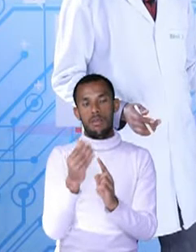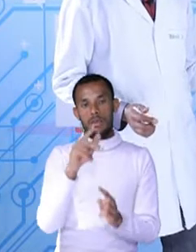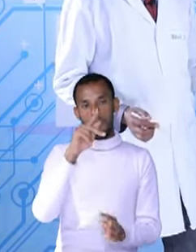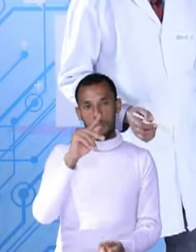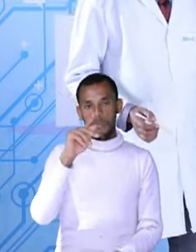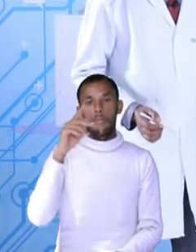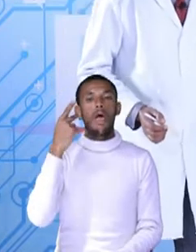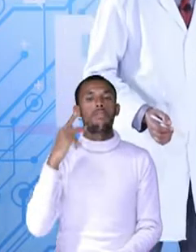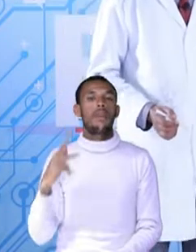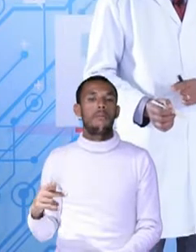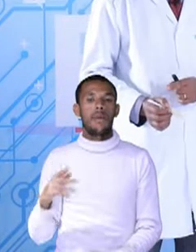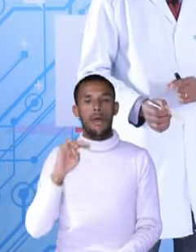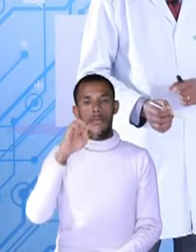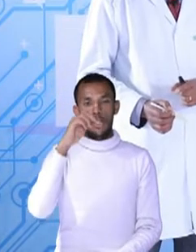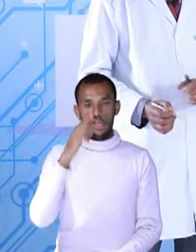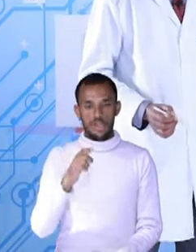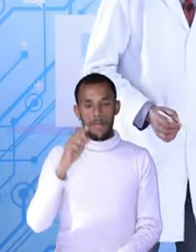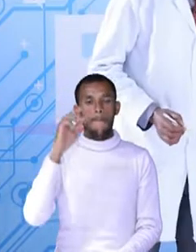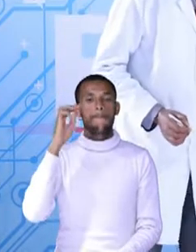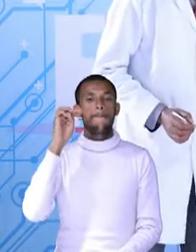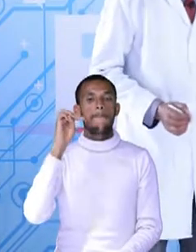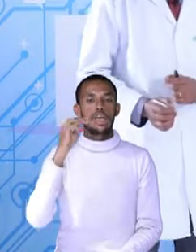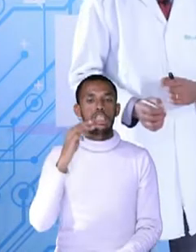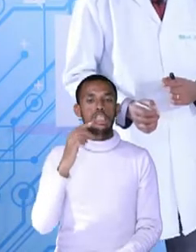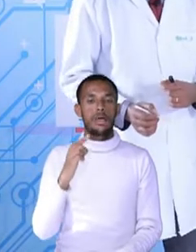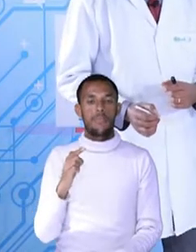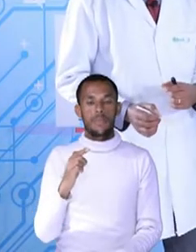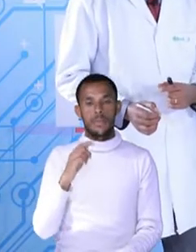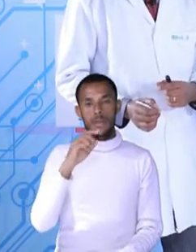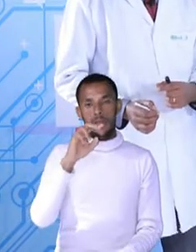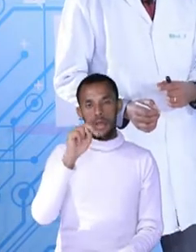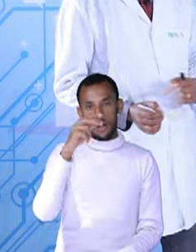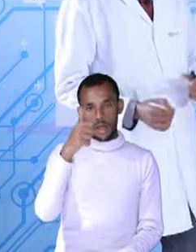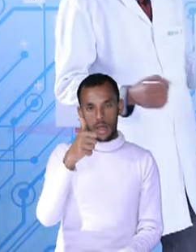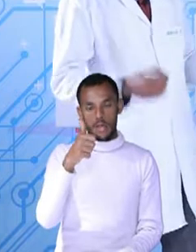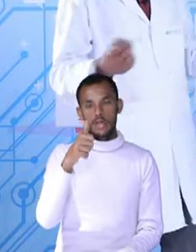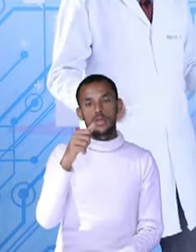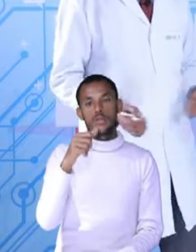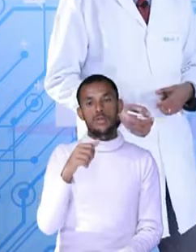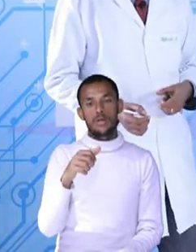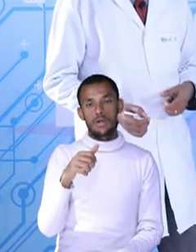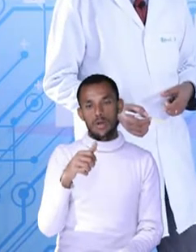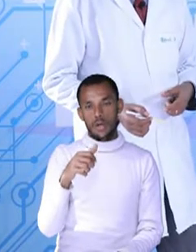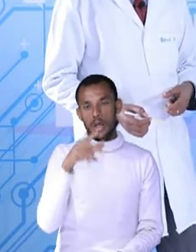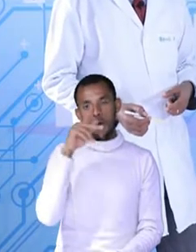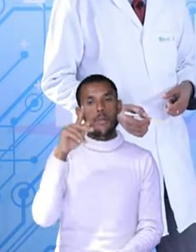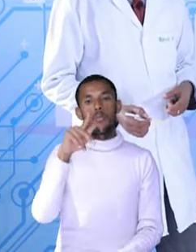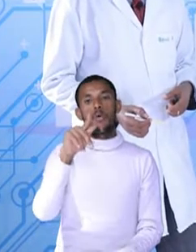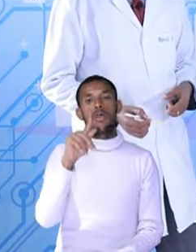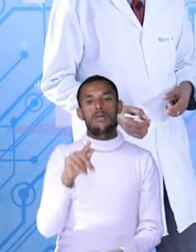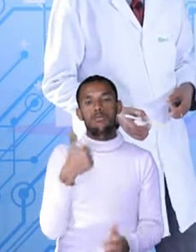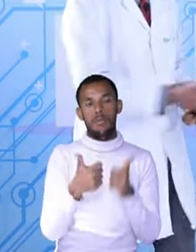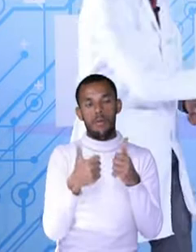Pt, platinum, Mg, magnesium, Na, sodium, K, potassium. Which one exists in free states?